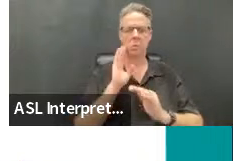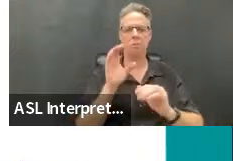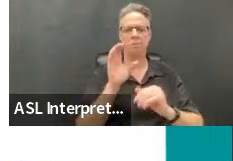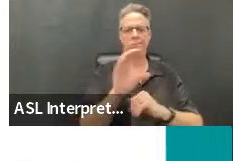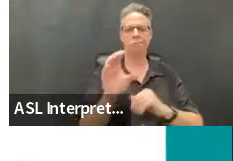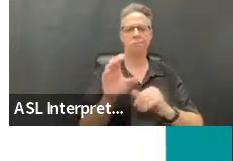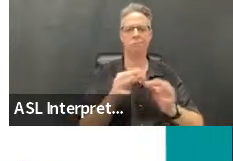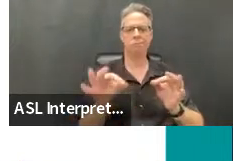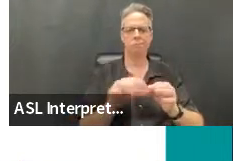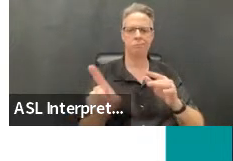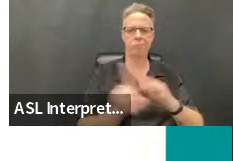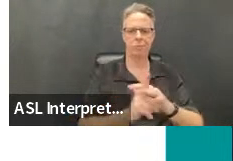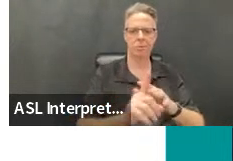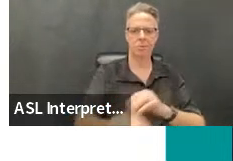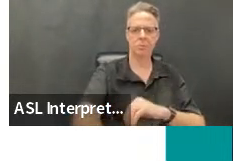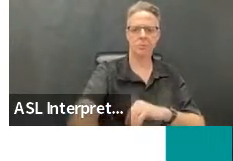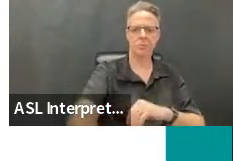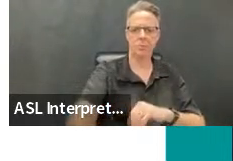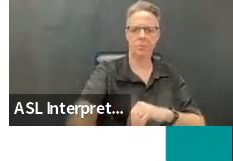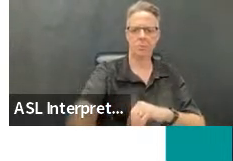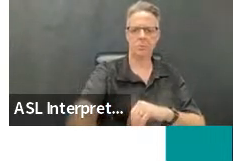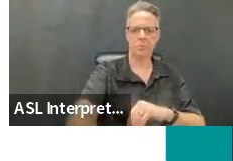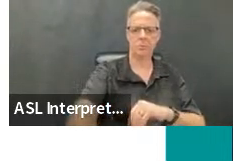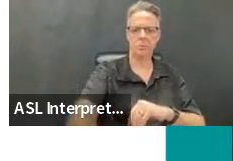Next slide, please.